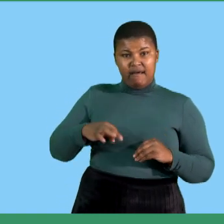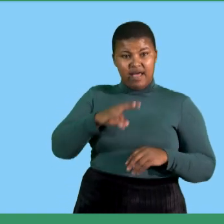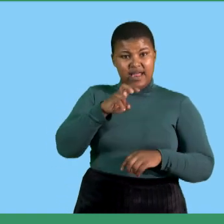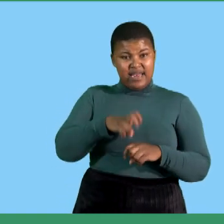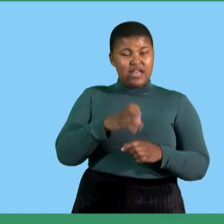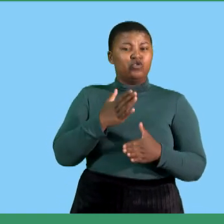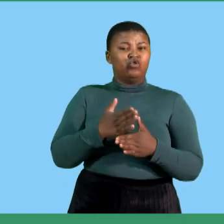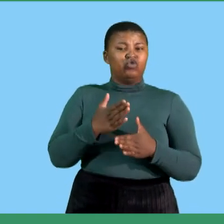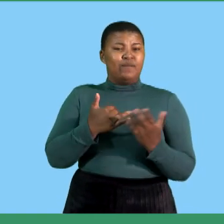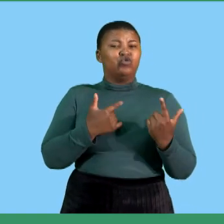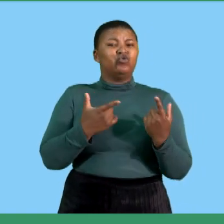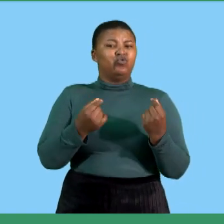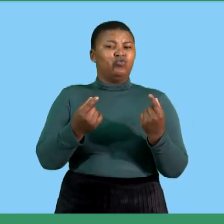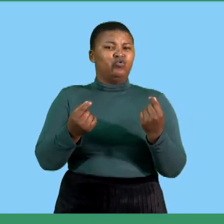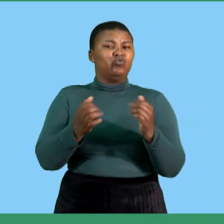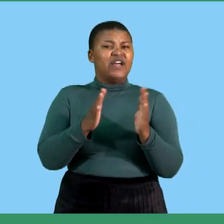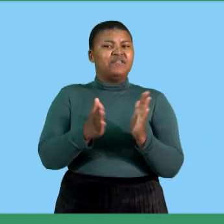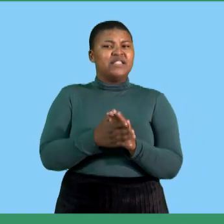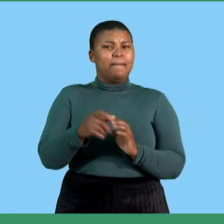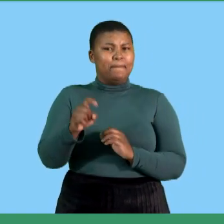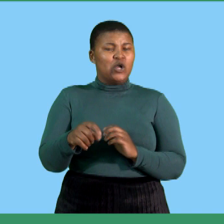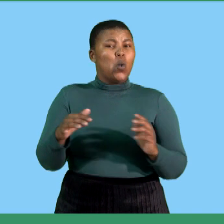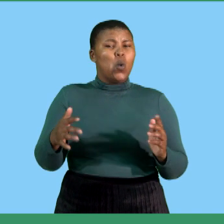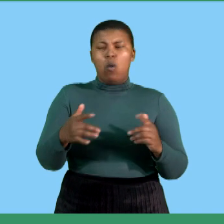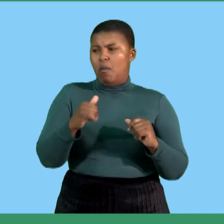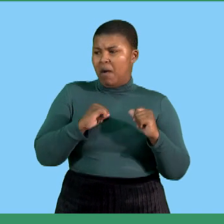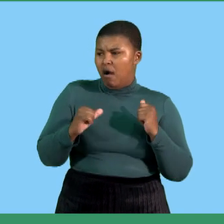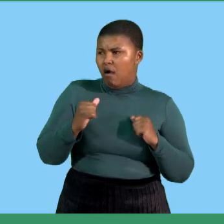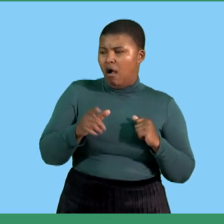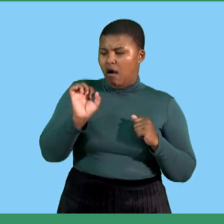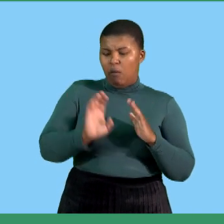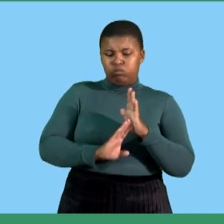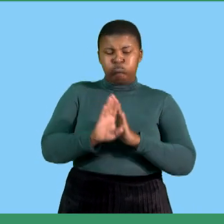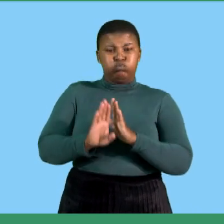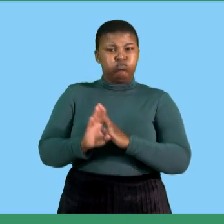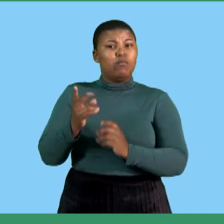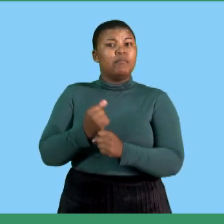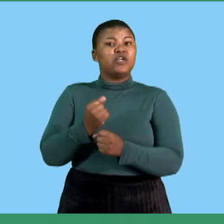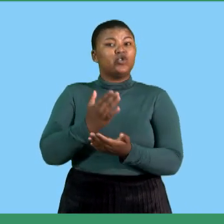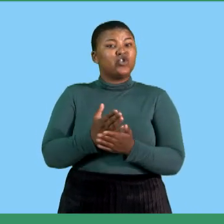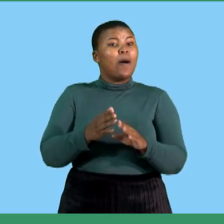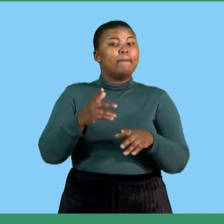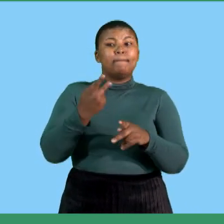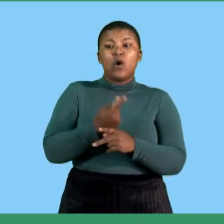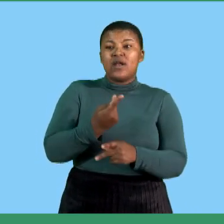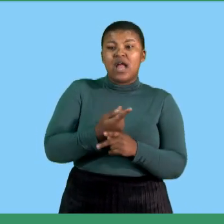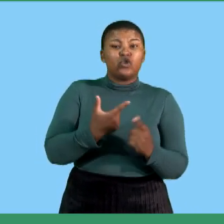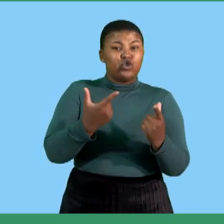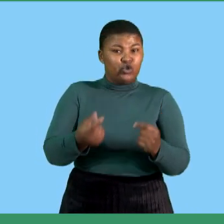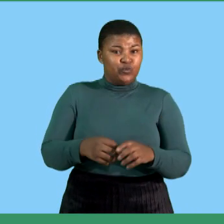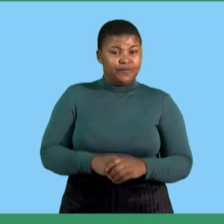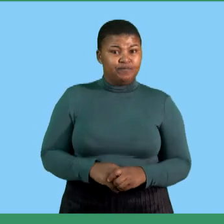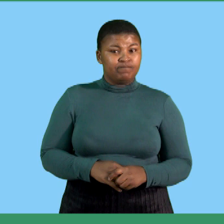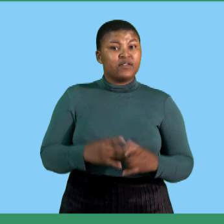on the employees to do their job or perform duties in order for them to deliver a product or service. And